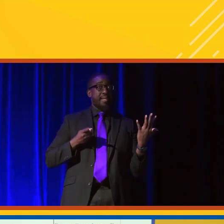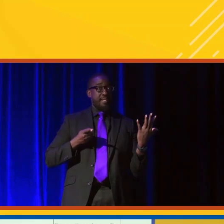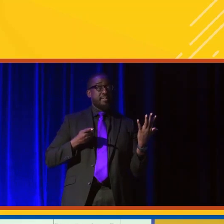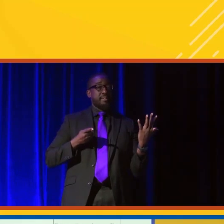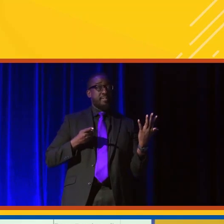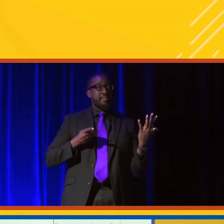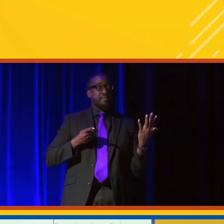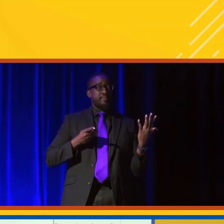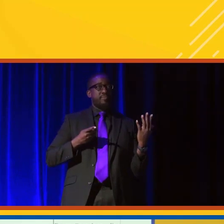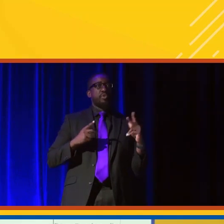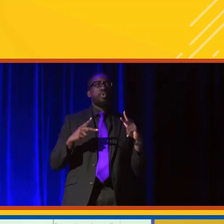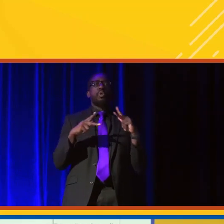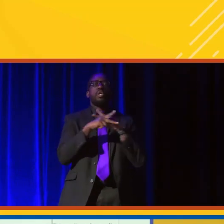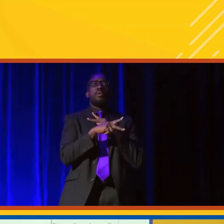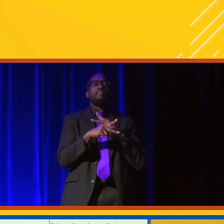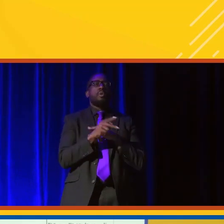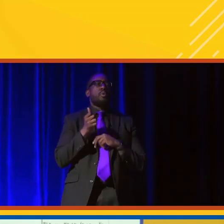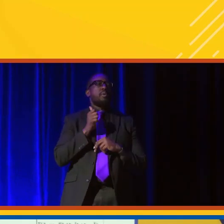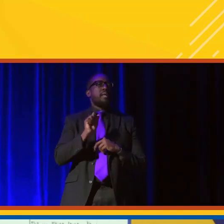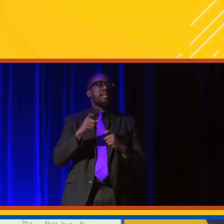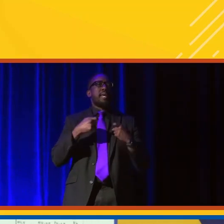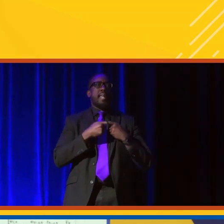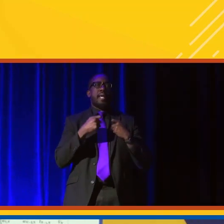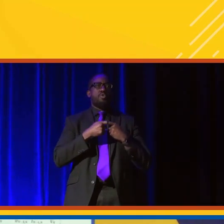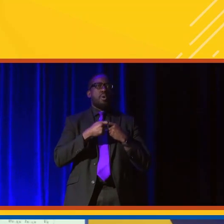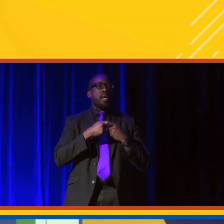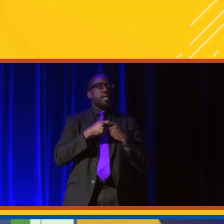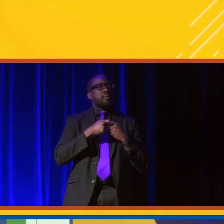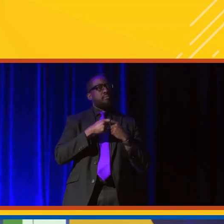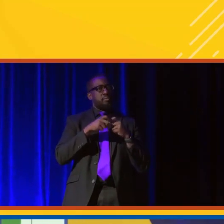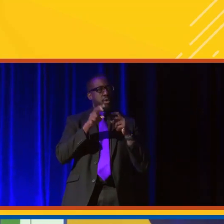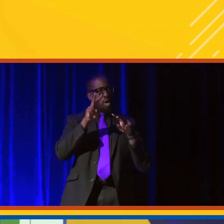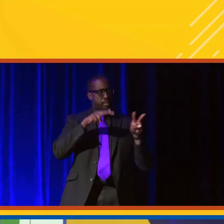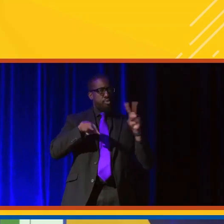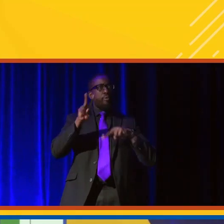to compute any electronic observable that we're interested in.